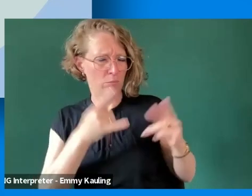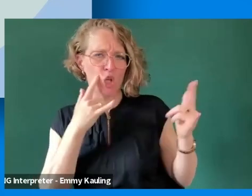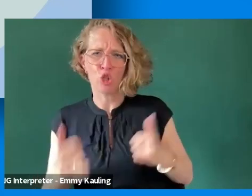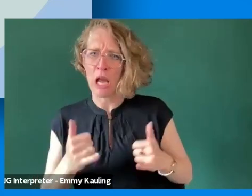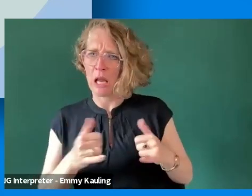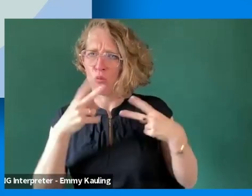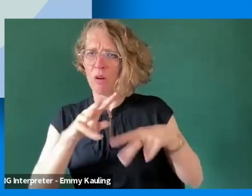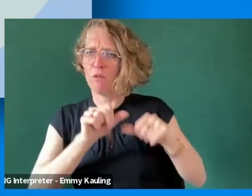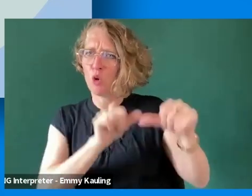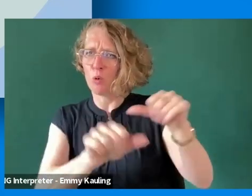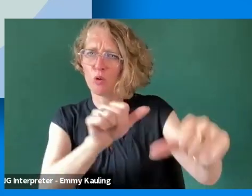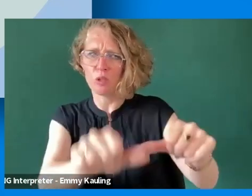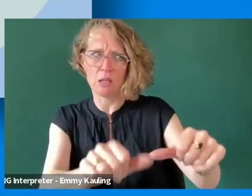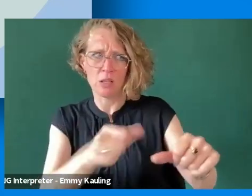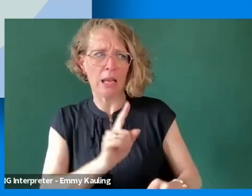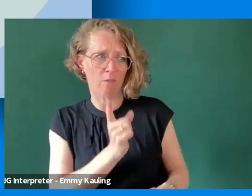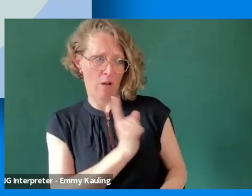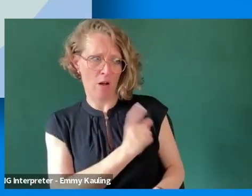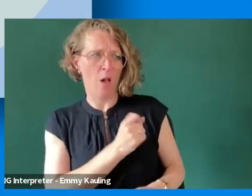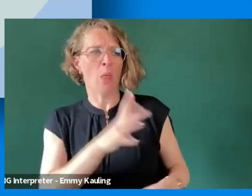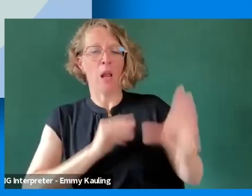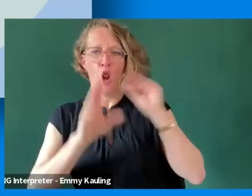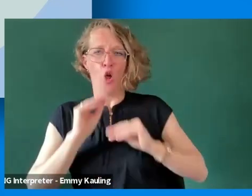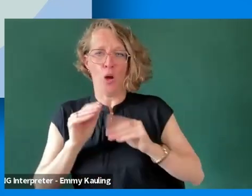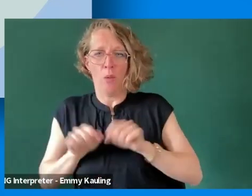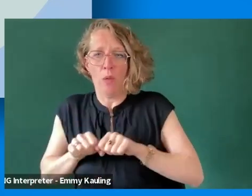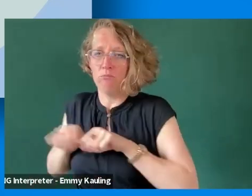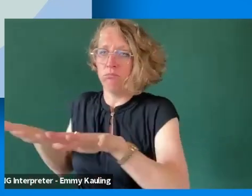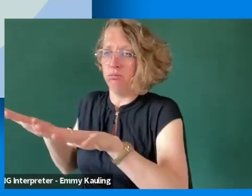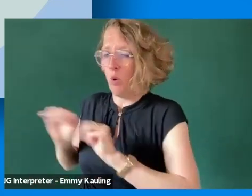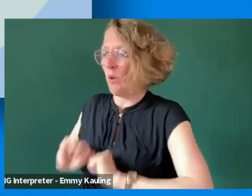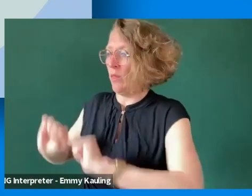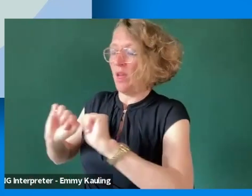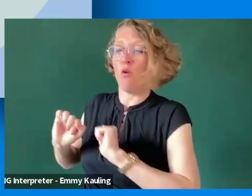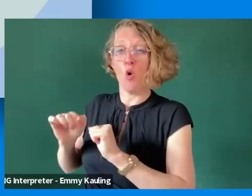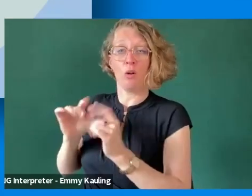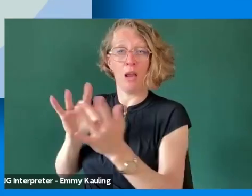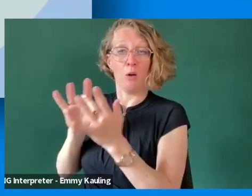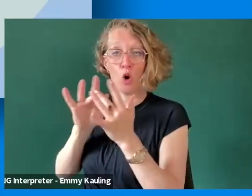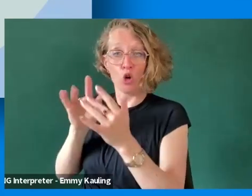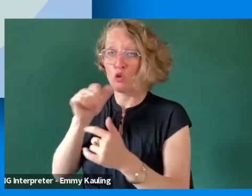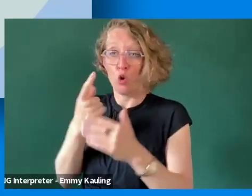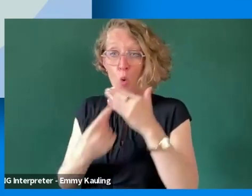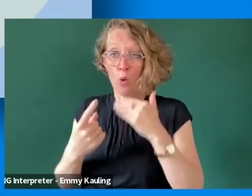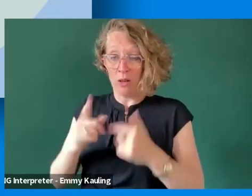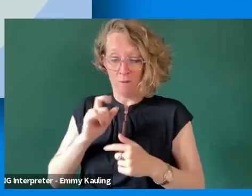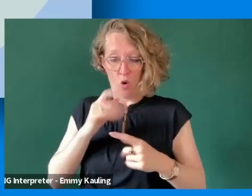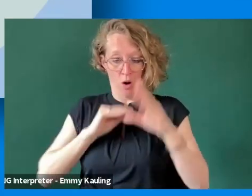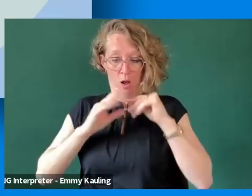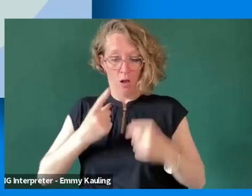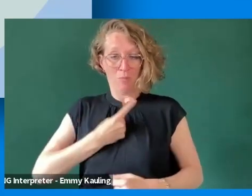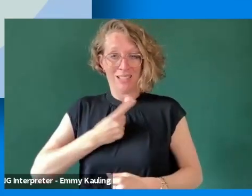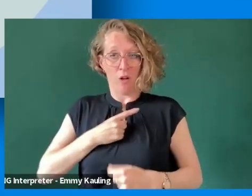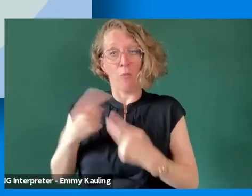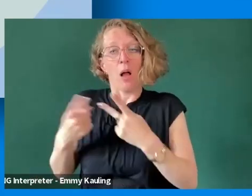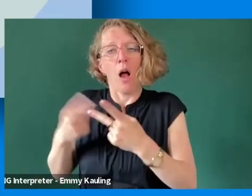and B, take learning out of that context and share it with their networks, not just for themselves, but for their networks of other early career